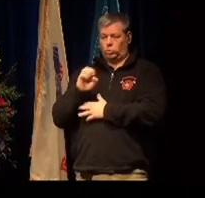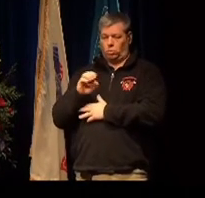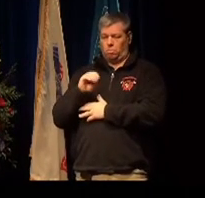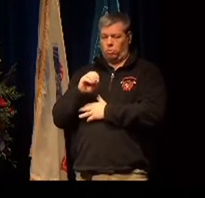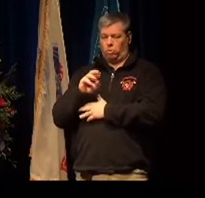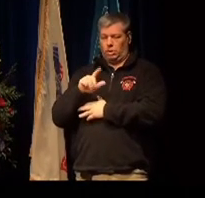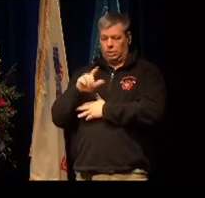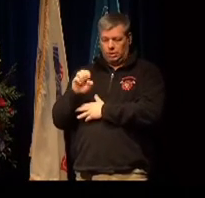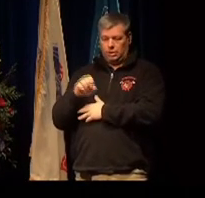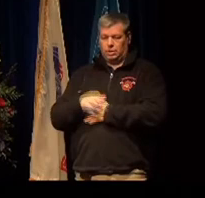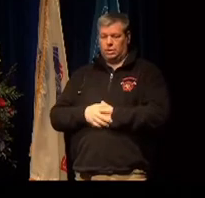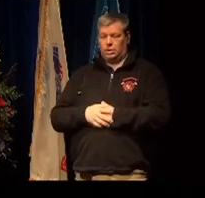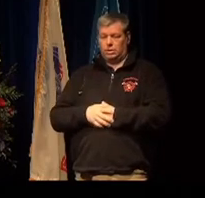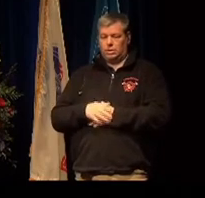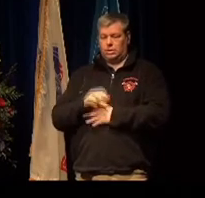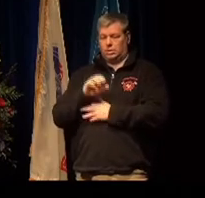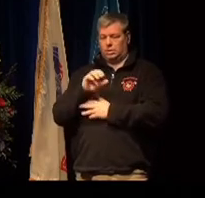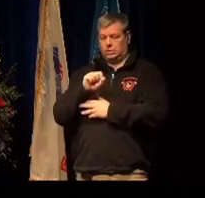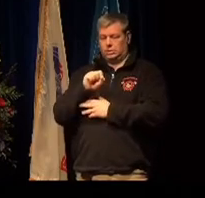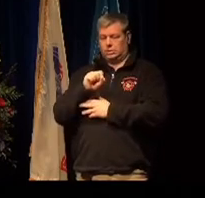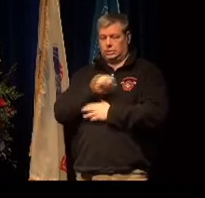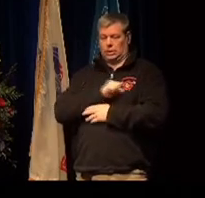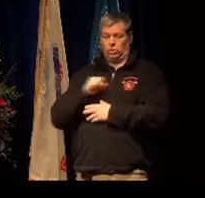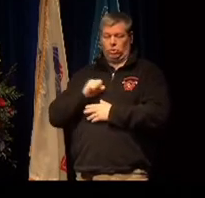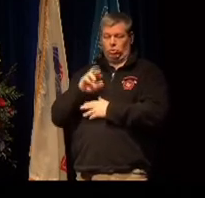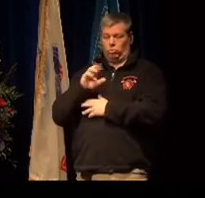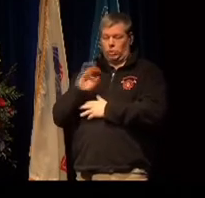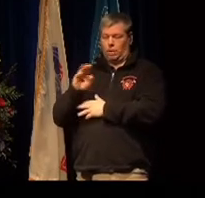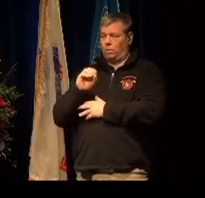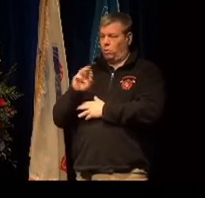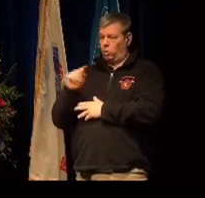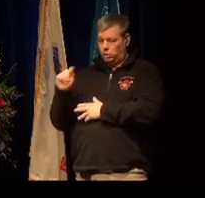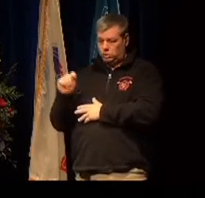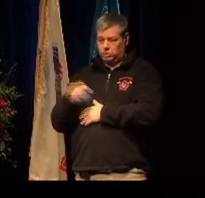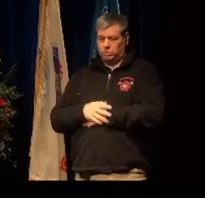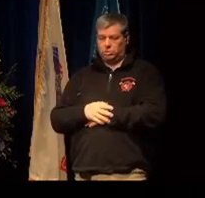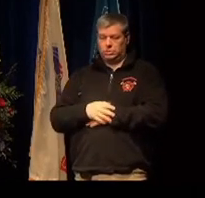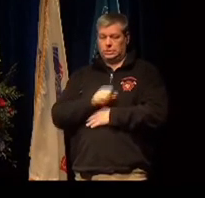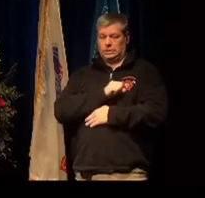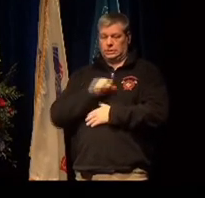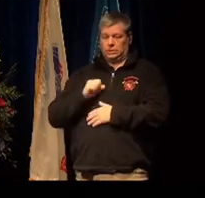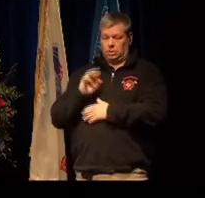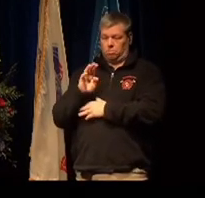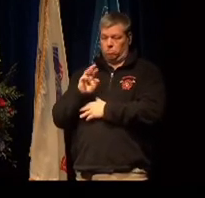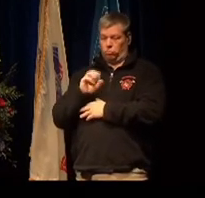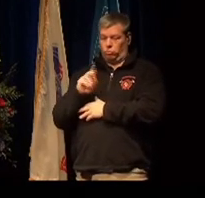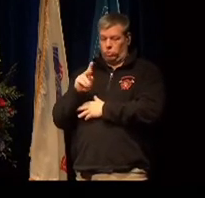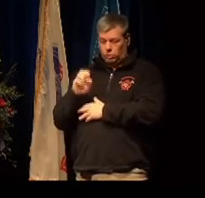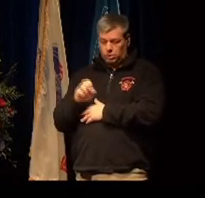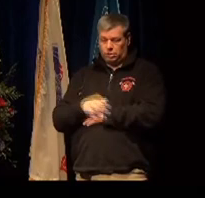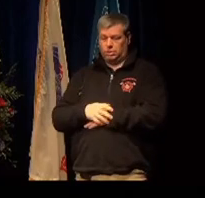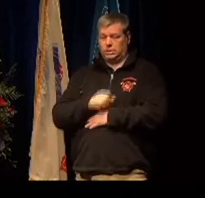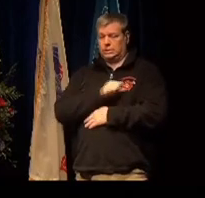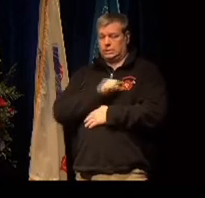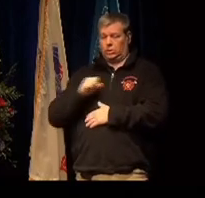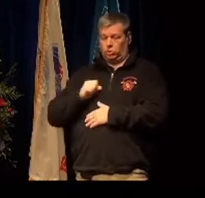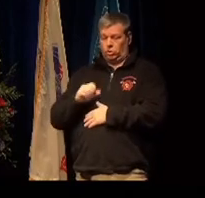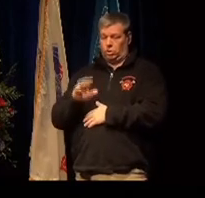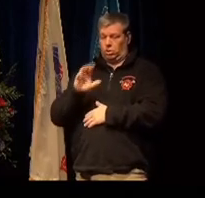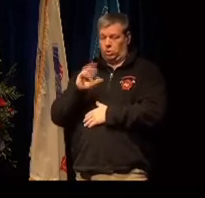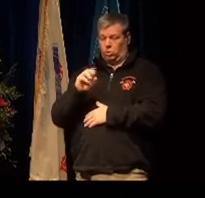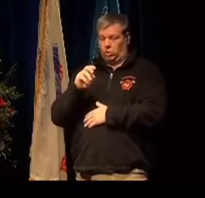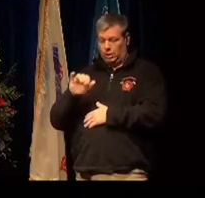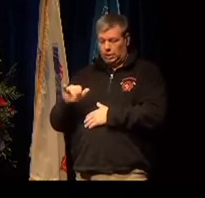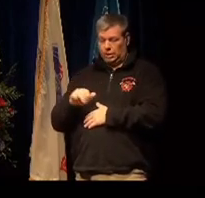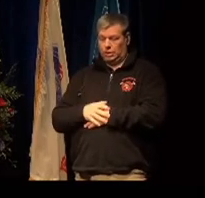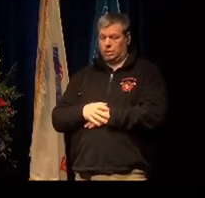Senator Rob Ort, the minority leader. Senator Brook is here, and Jeremy Cooney is here. Assemblyman Sarah Clark